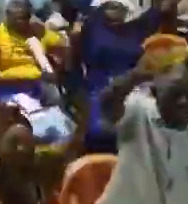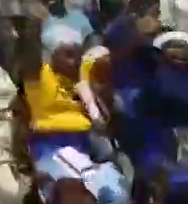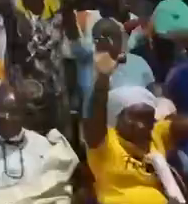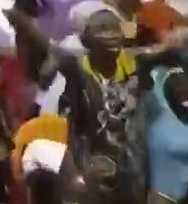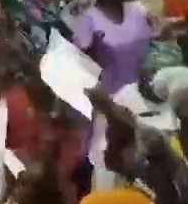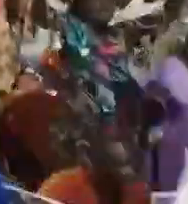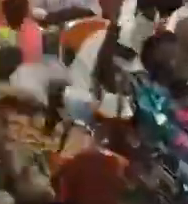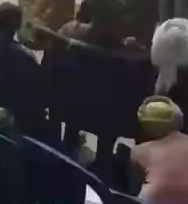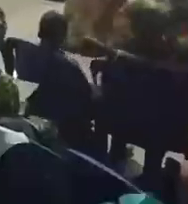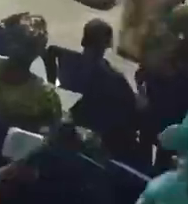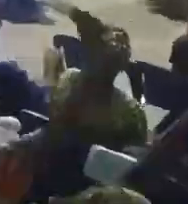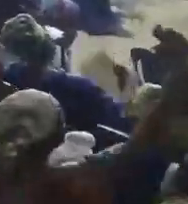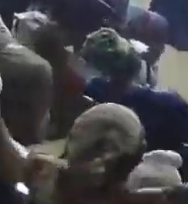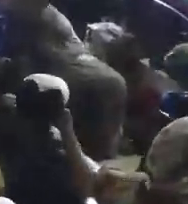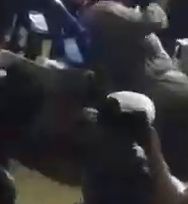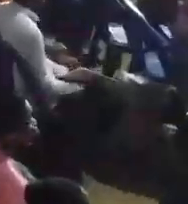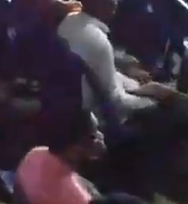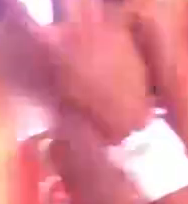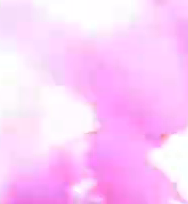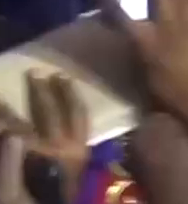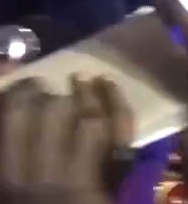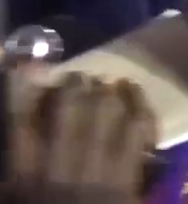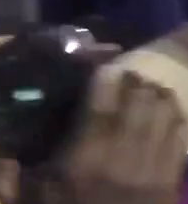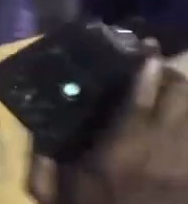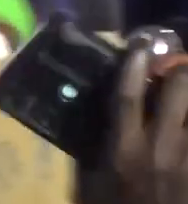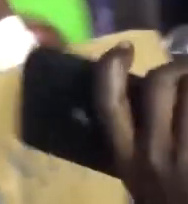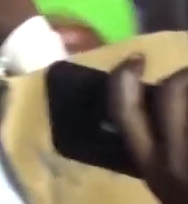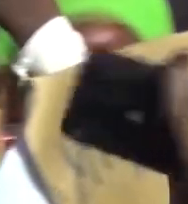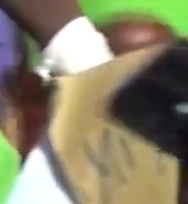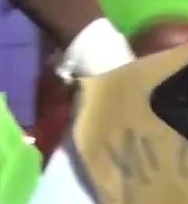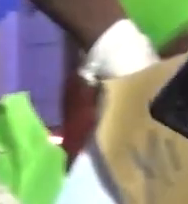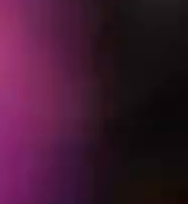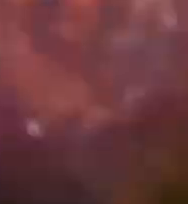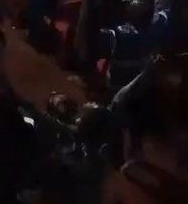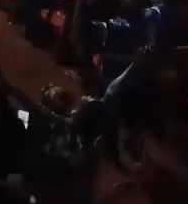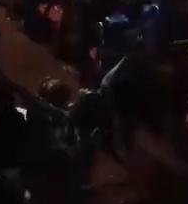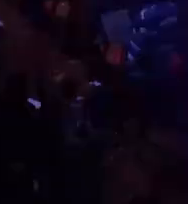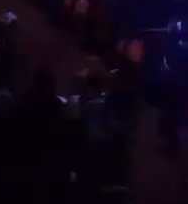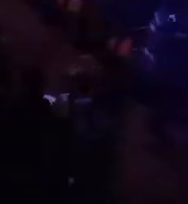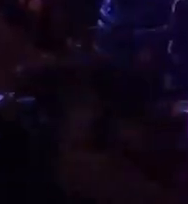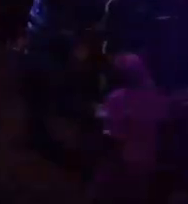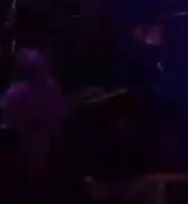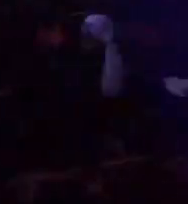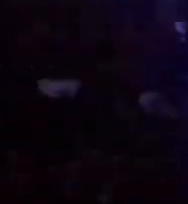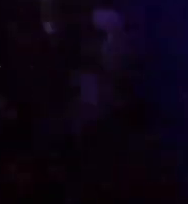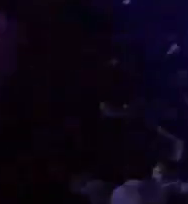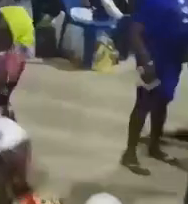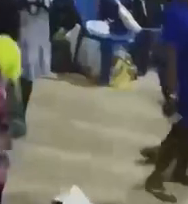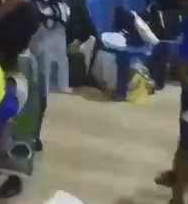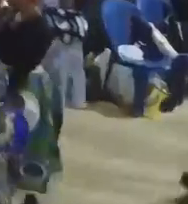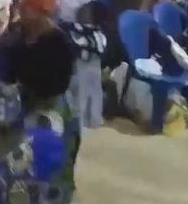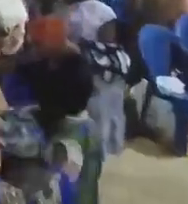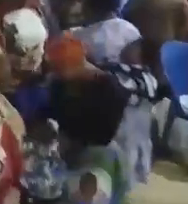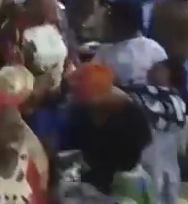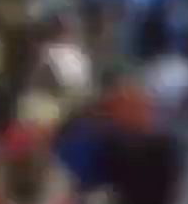ilu olufun wa pe tin kan bayi o sada tin se yanu nla tolorun gba owo baba se bi oba se ninu aye oni pojipo marathon prayer ni pa jadura